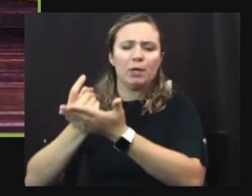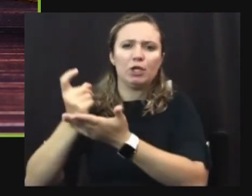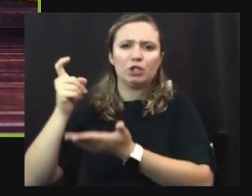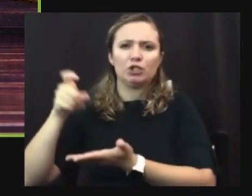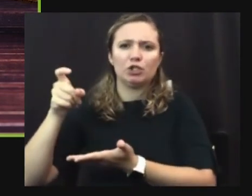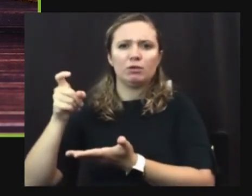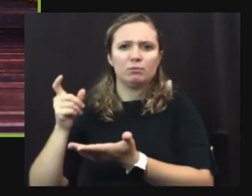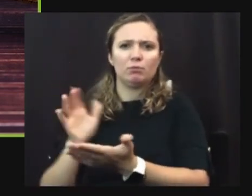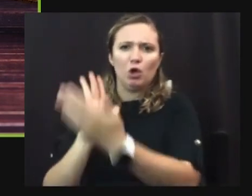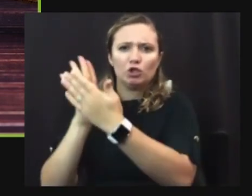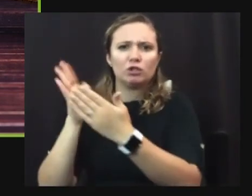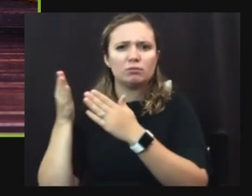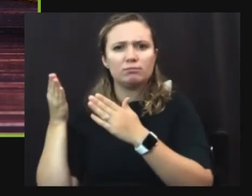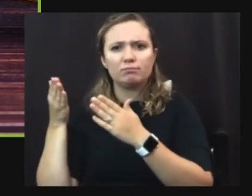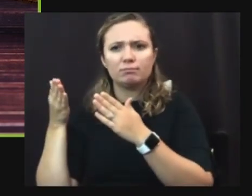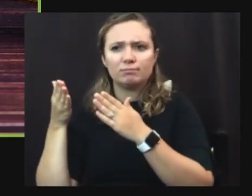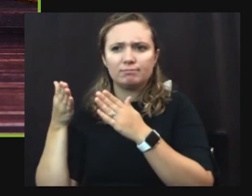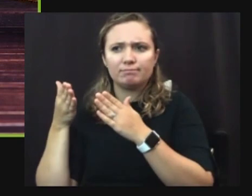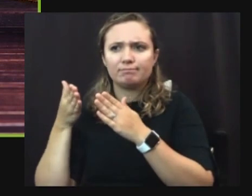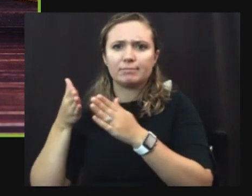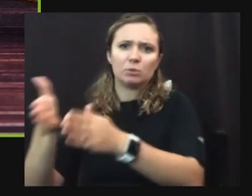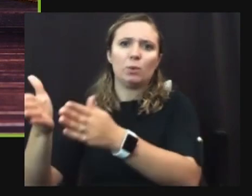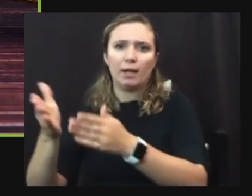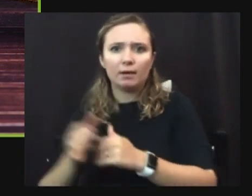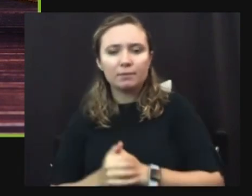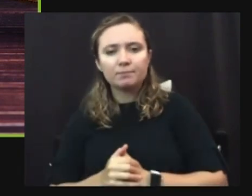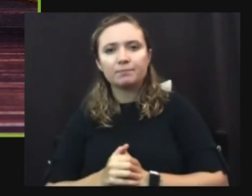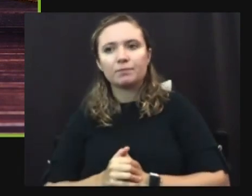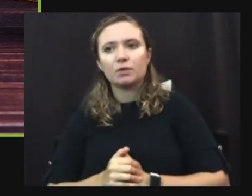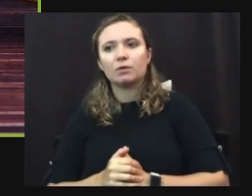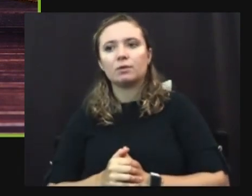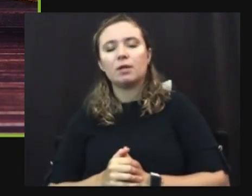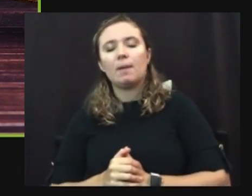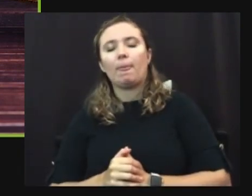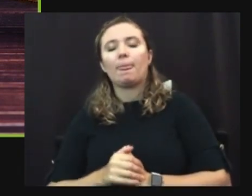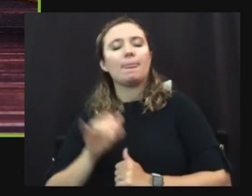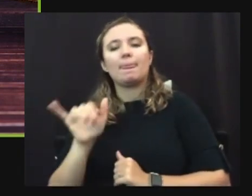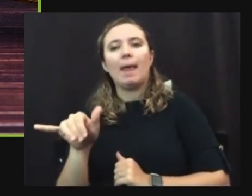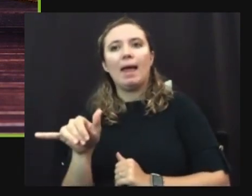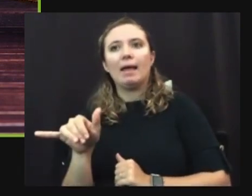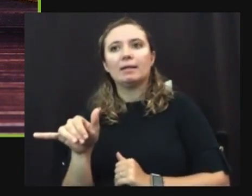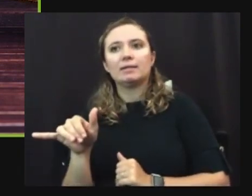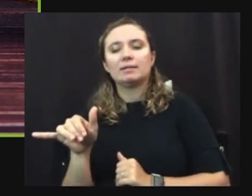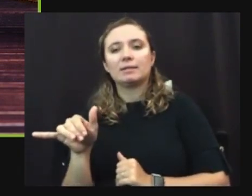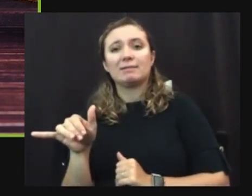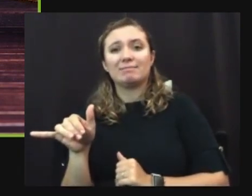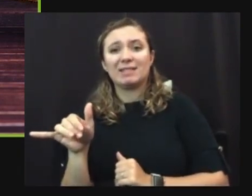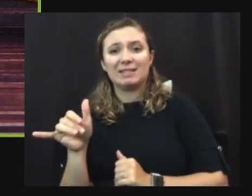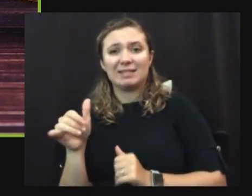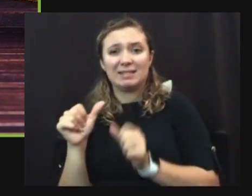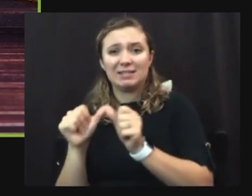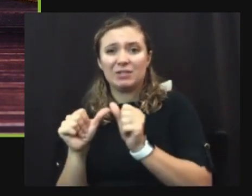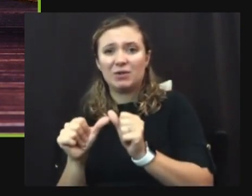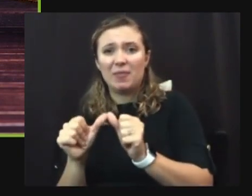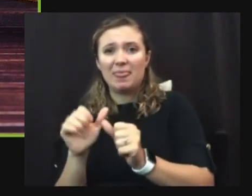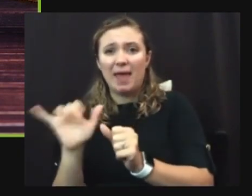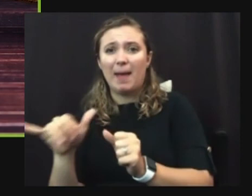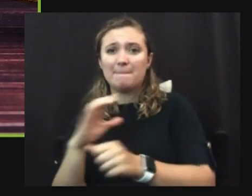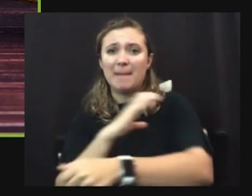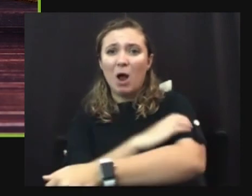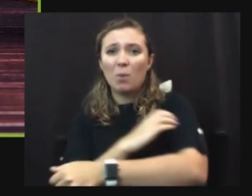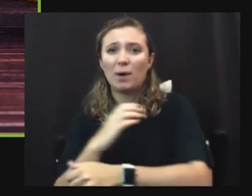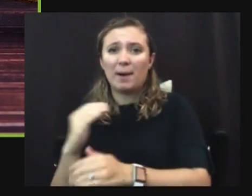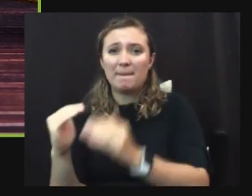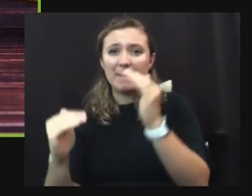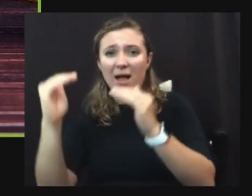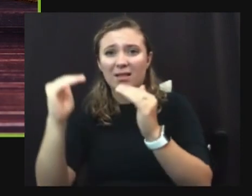approached and intervention. That's maintaining that power imbalance where you're a savior and we